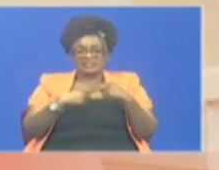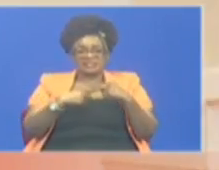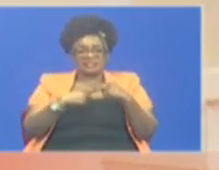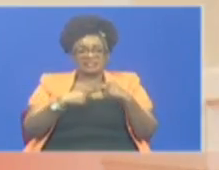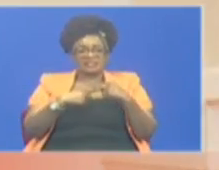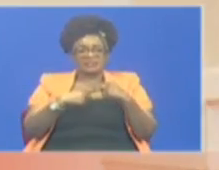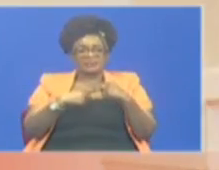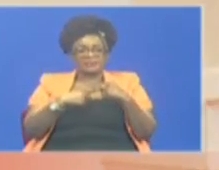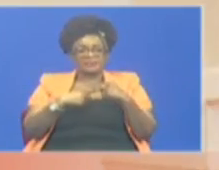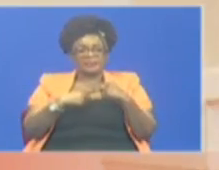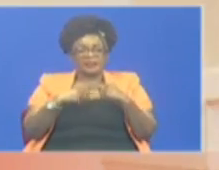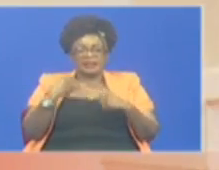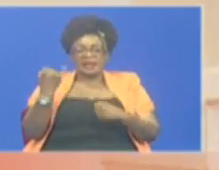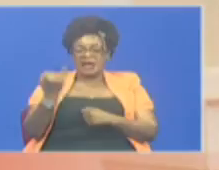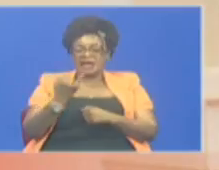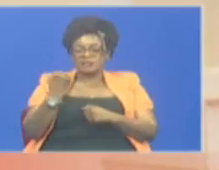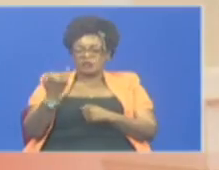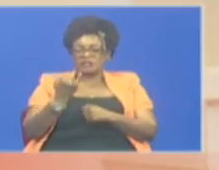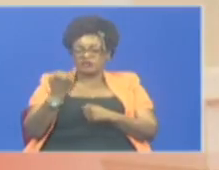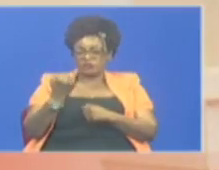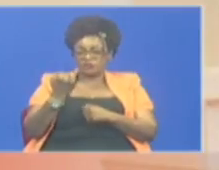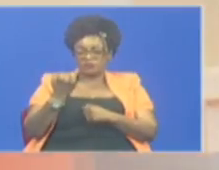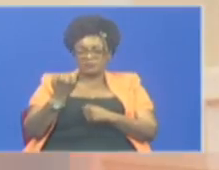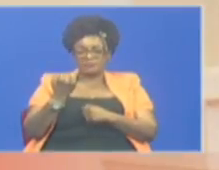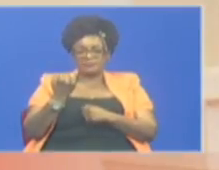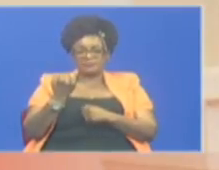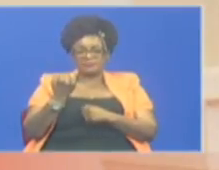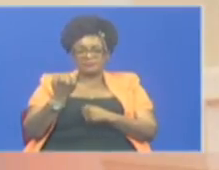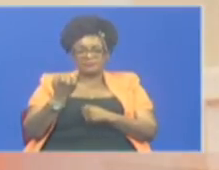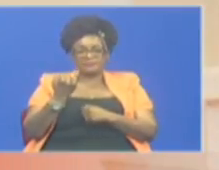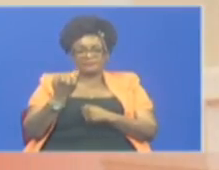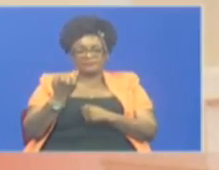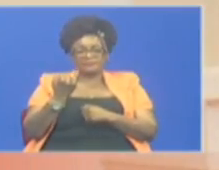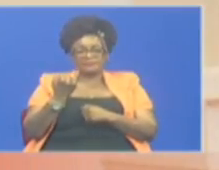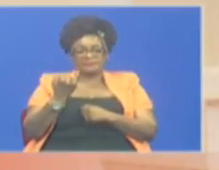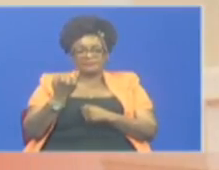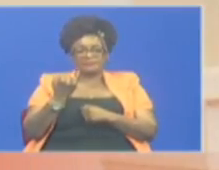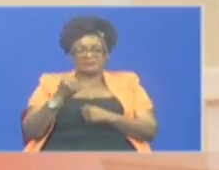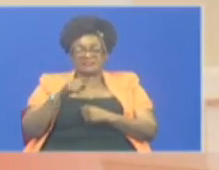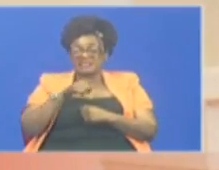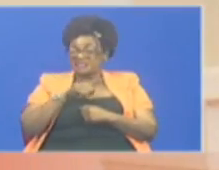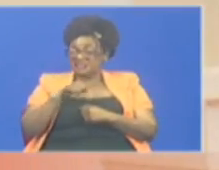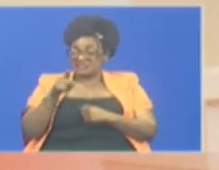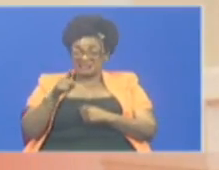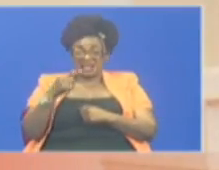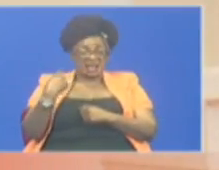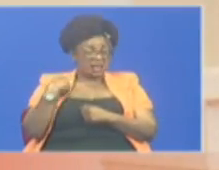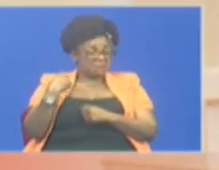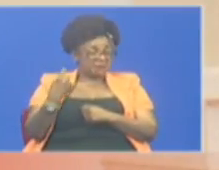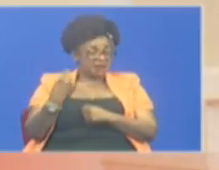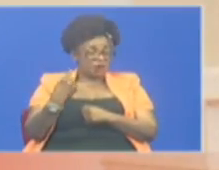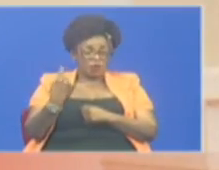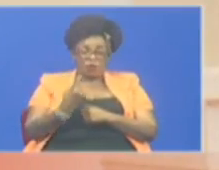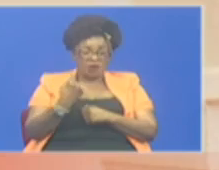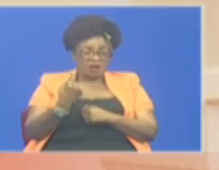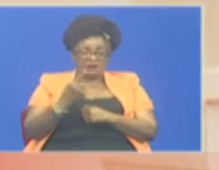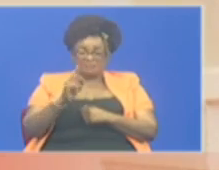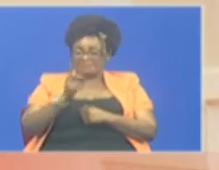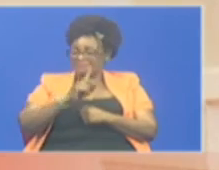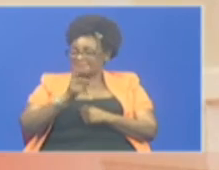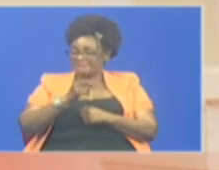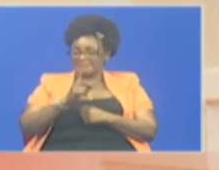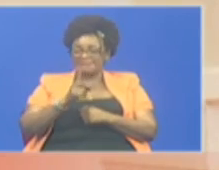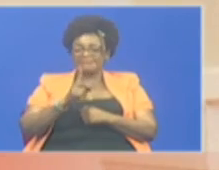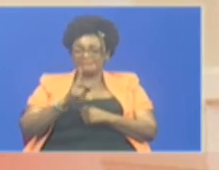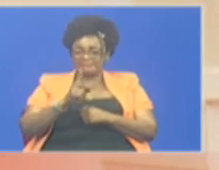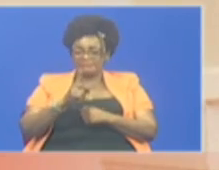in isolation facilities. Fellow Kenyans, these are not just numbers, these are people,